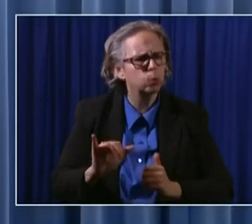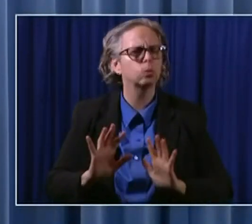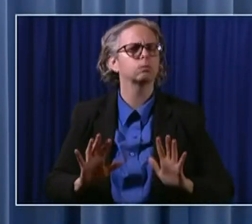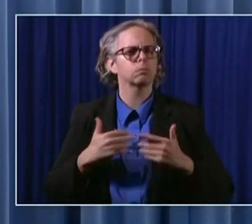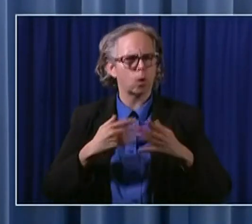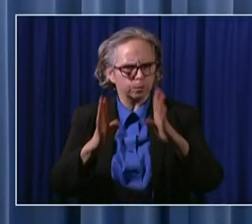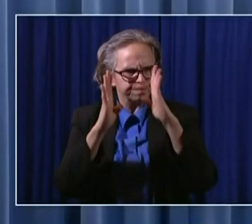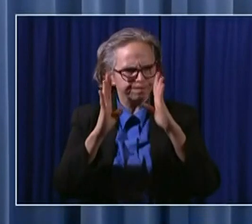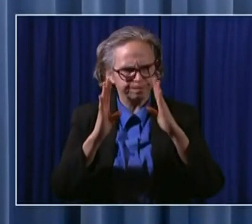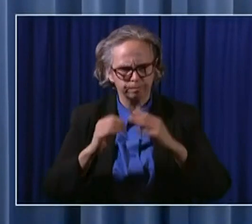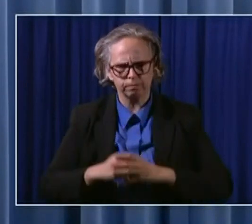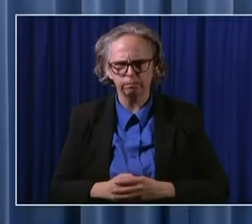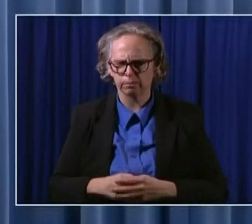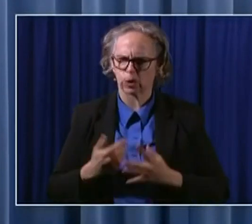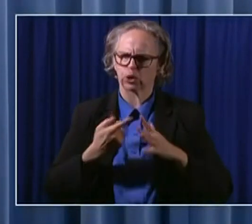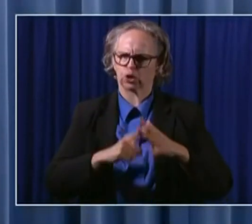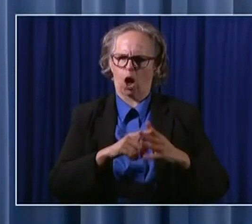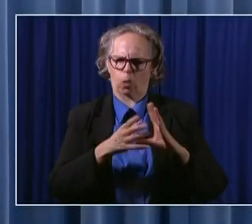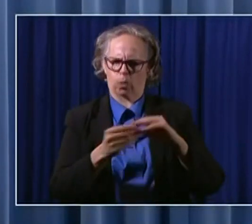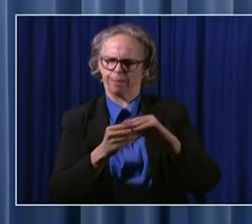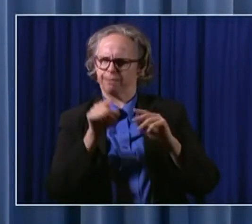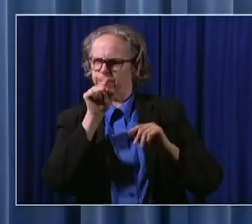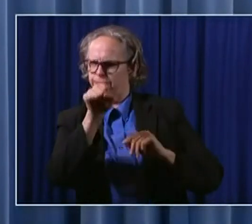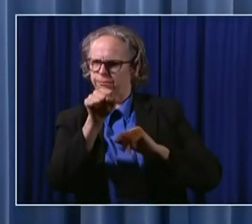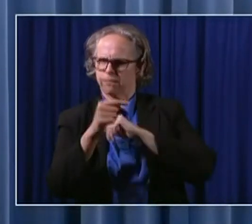start with the red counties.